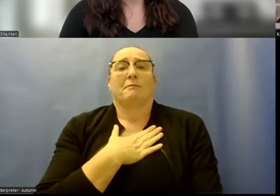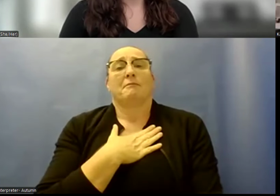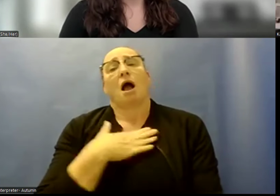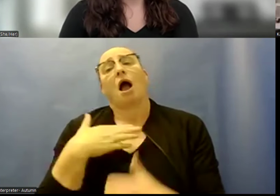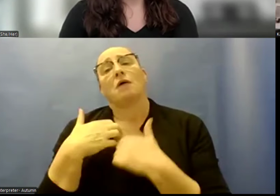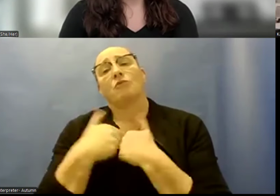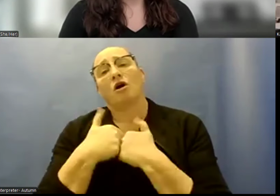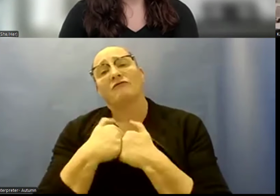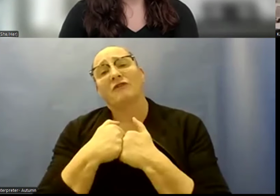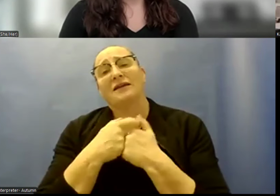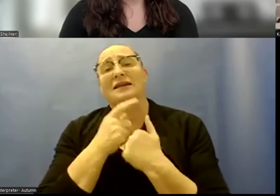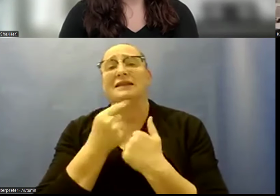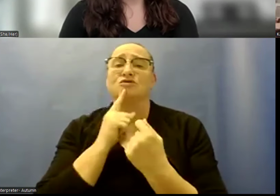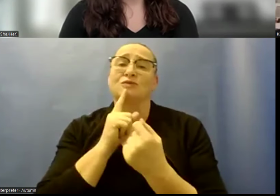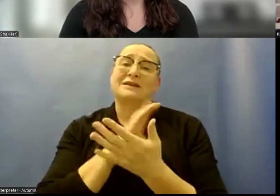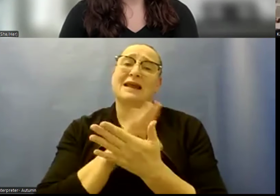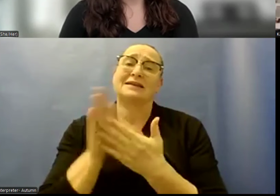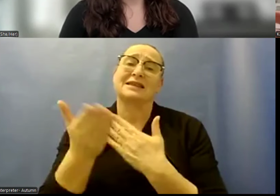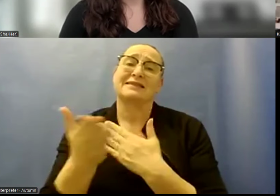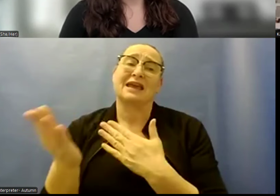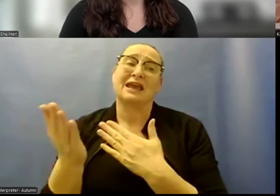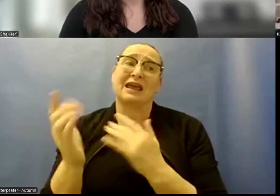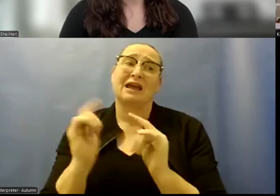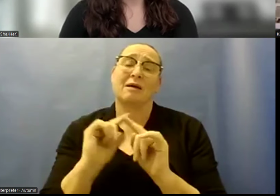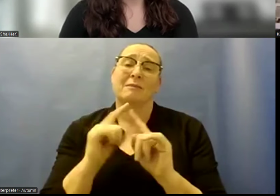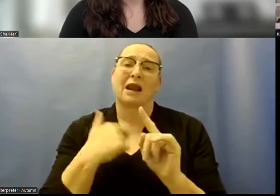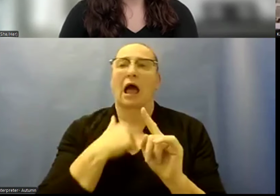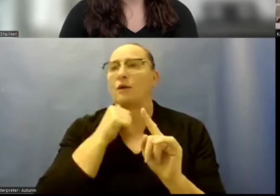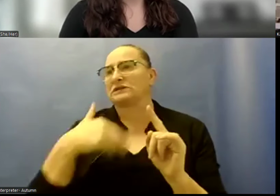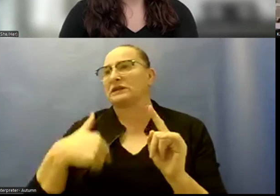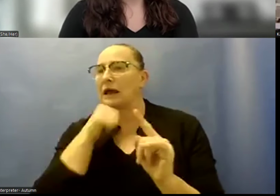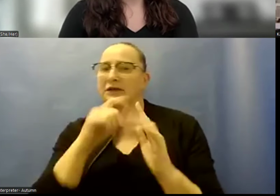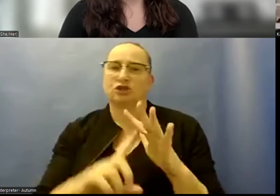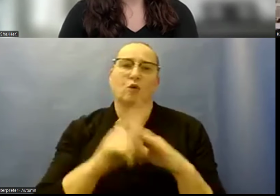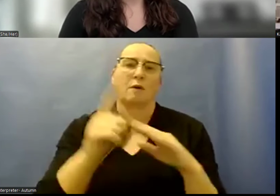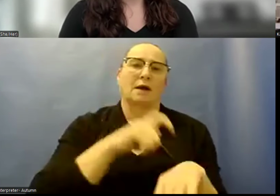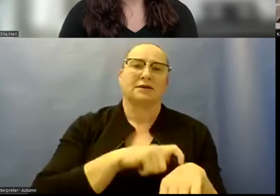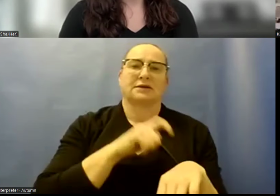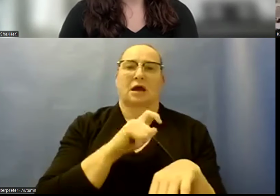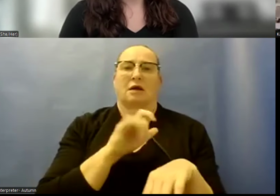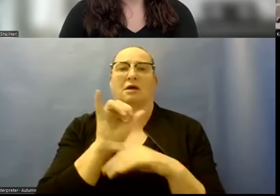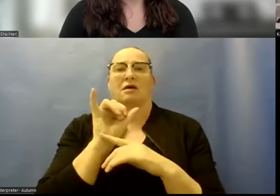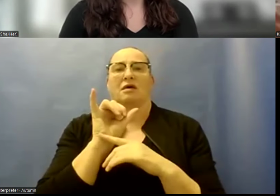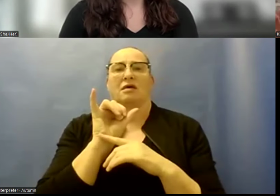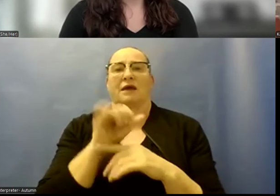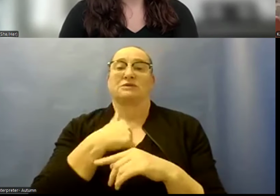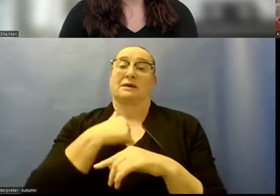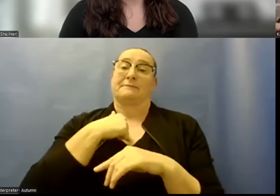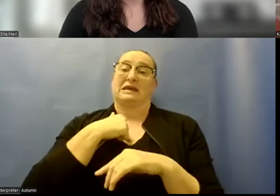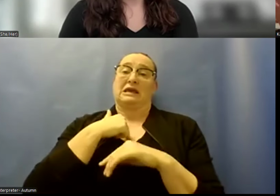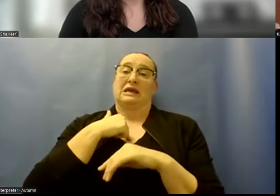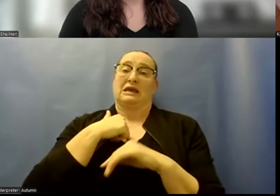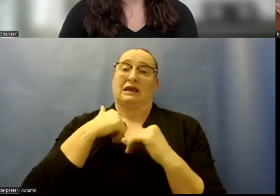really nice thing for me, and yeah, I was late. I didn't show up on time. That was a me fail.